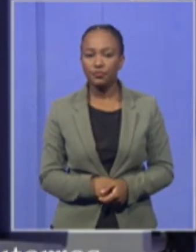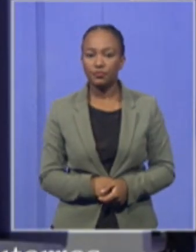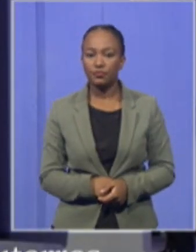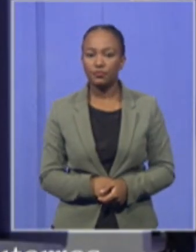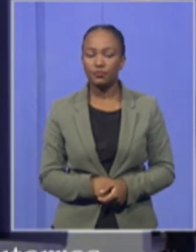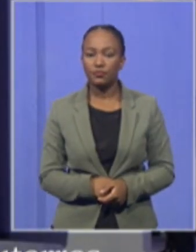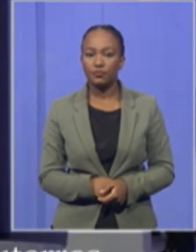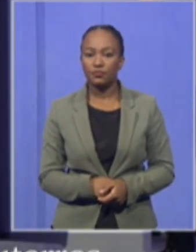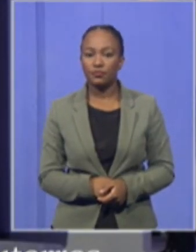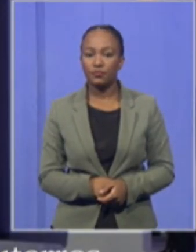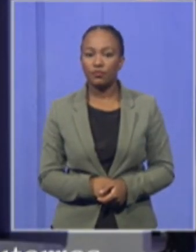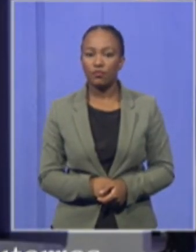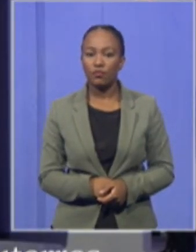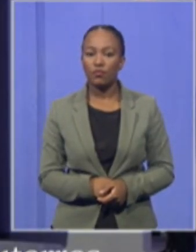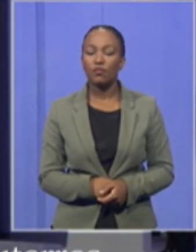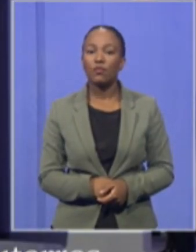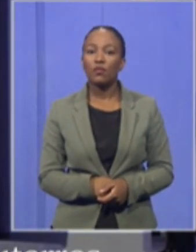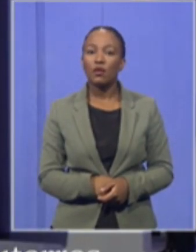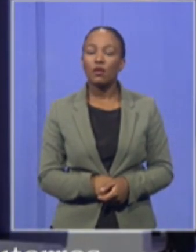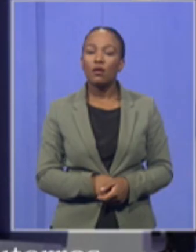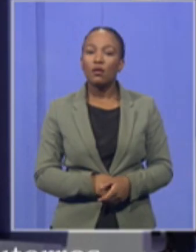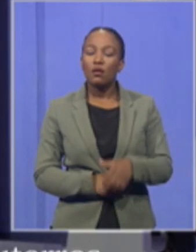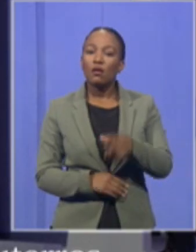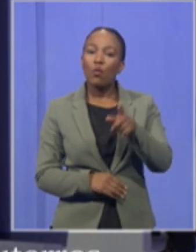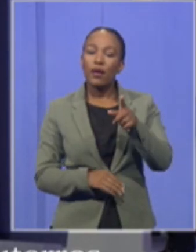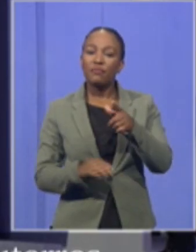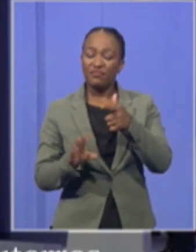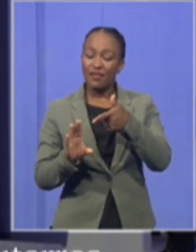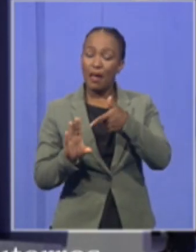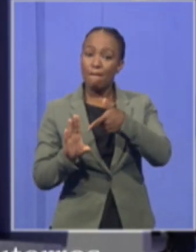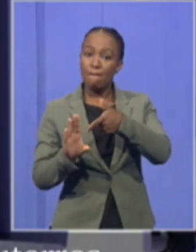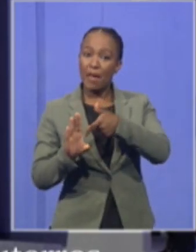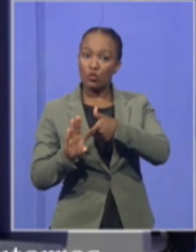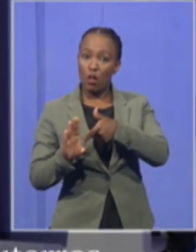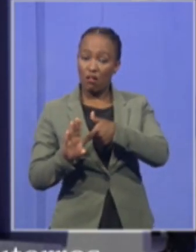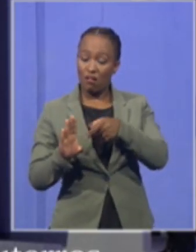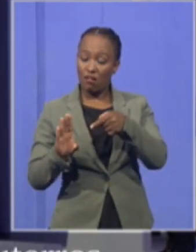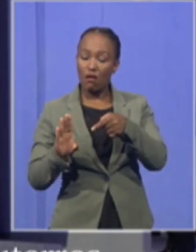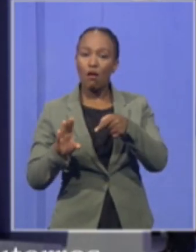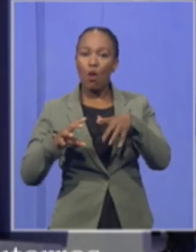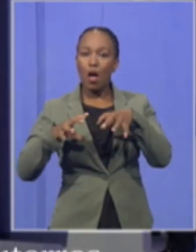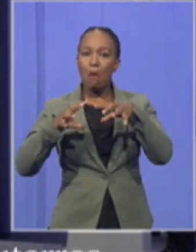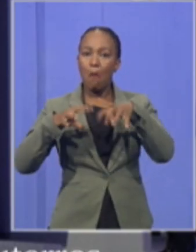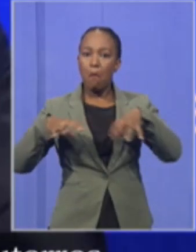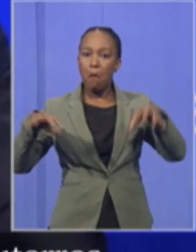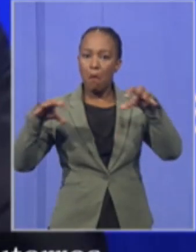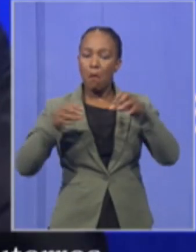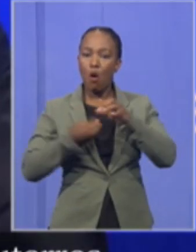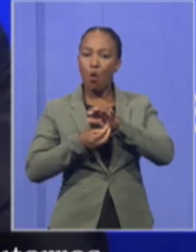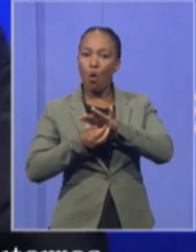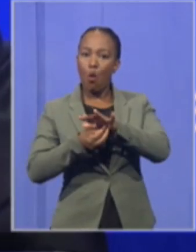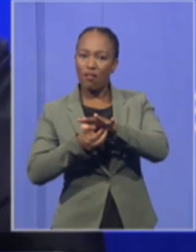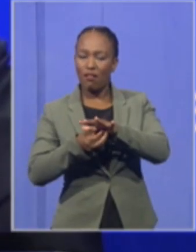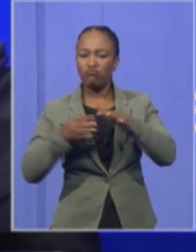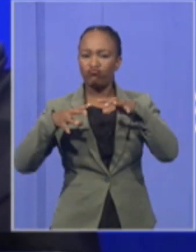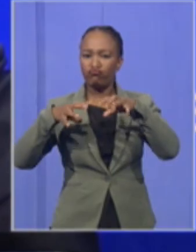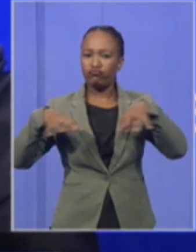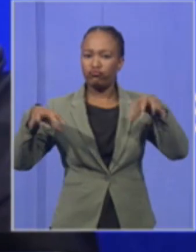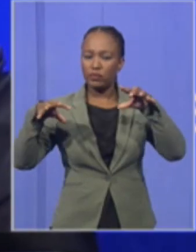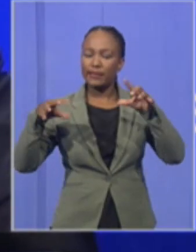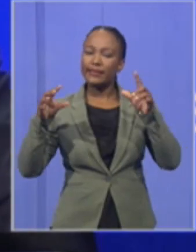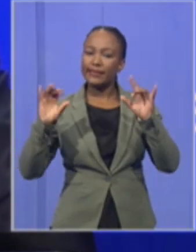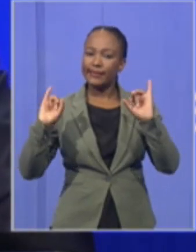Our fossil fuel addiction is a Frankenstein monster sparing nothing and no one. All around